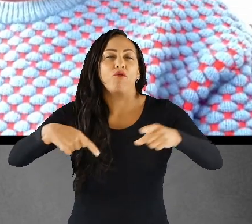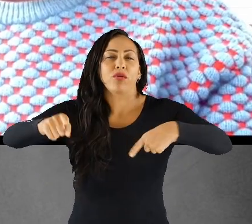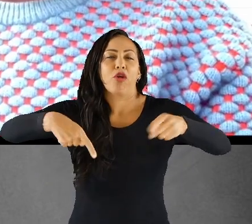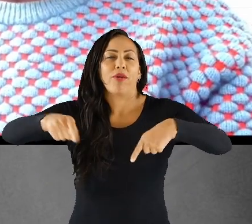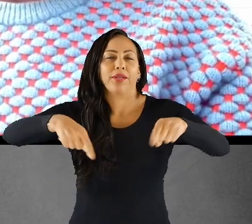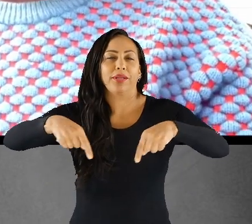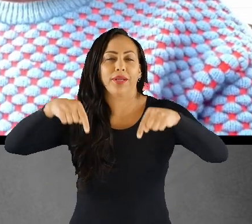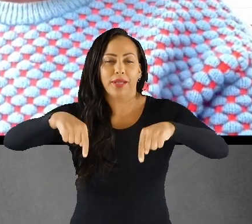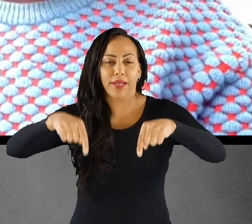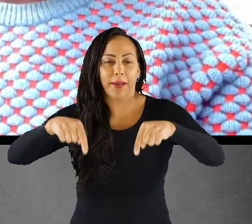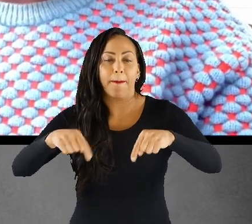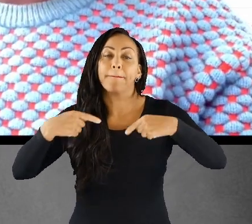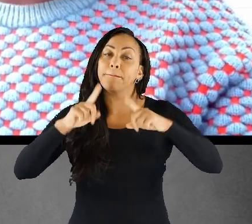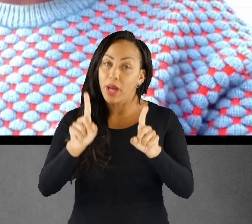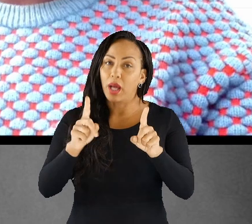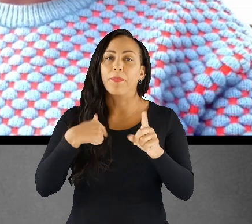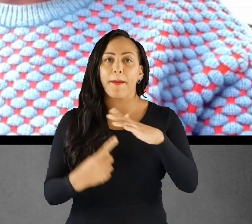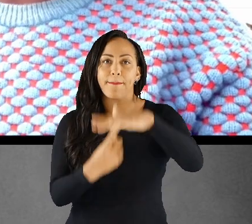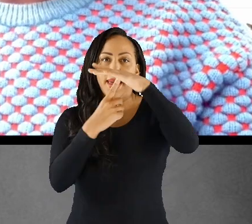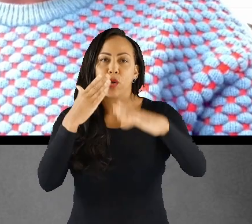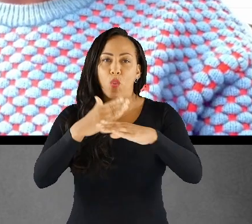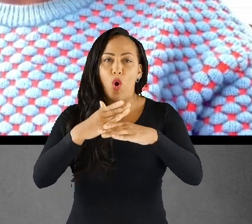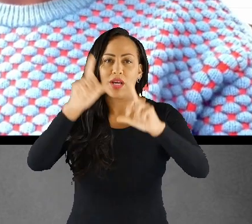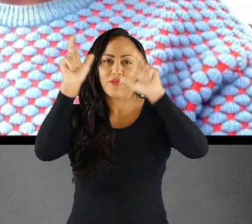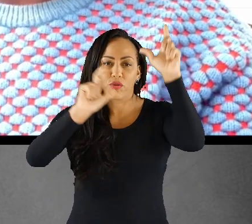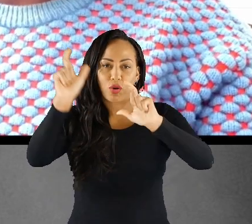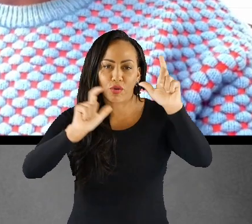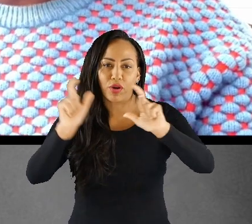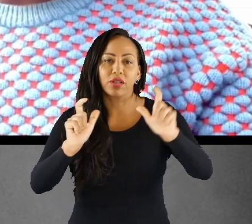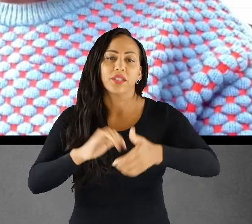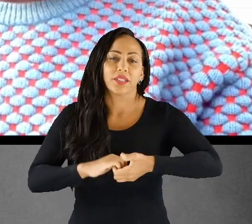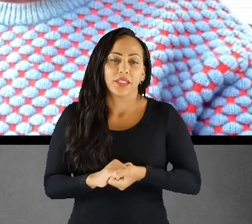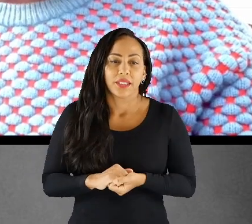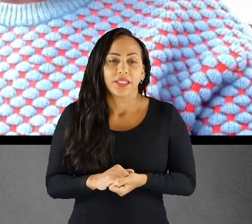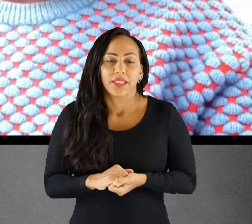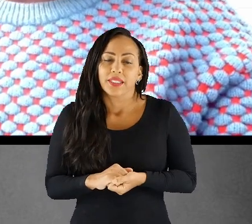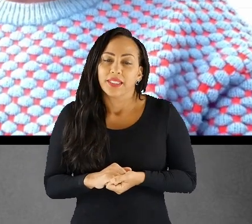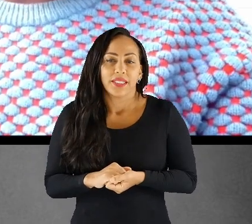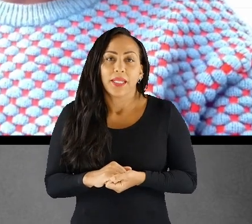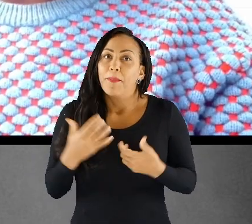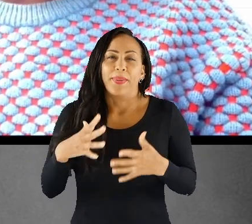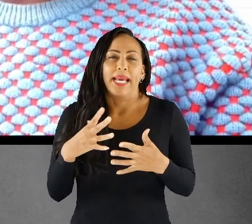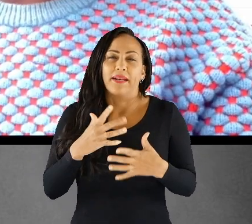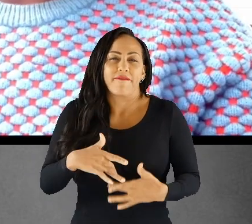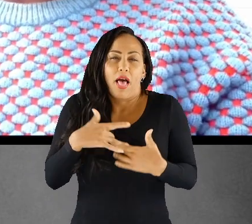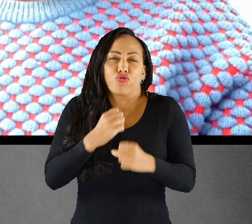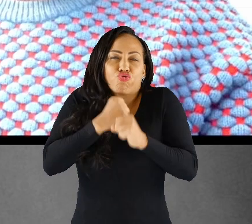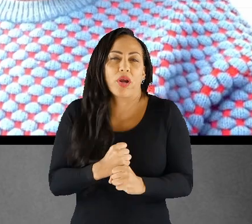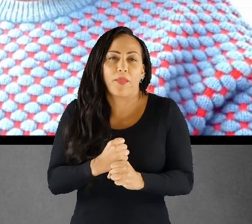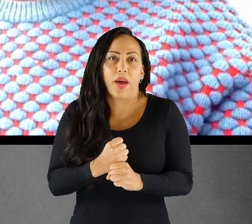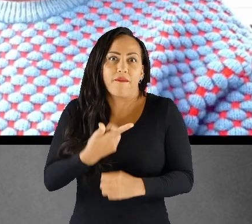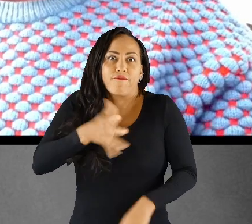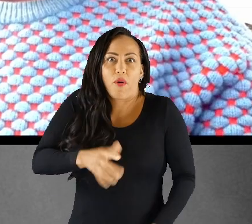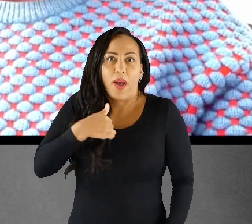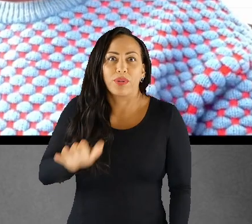But my mainstay is photography. It's a passion I've had since as a kid, and it's one of those things that